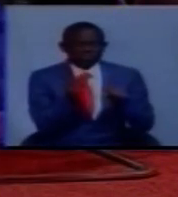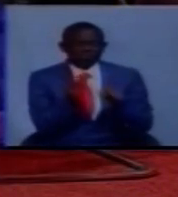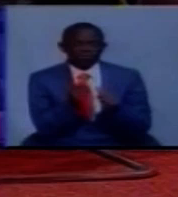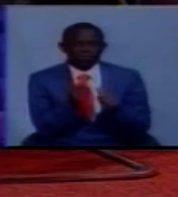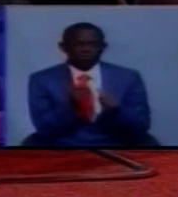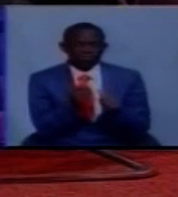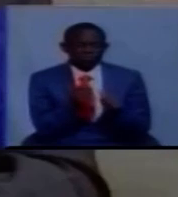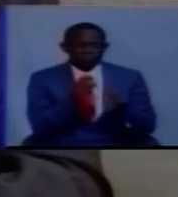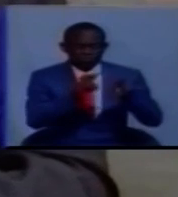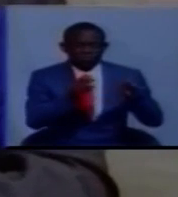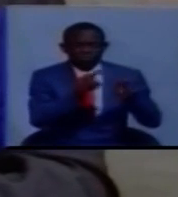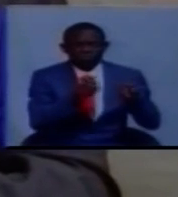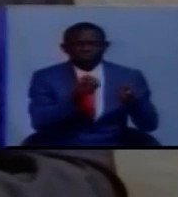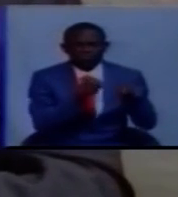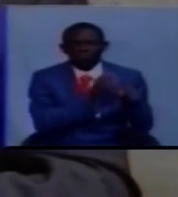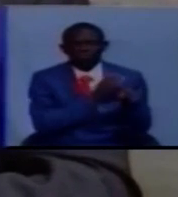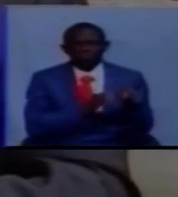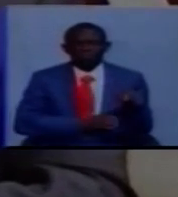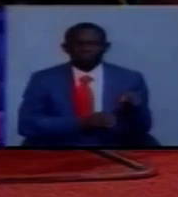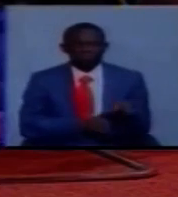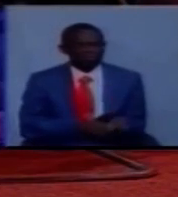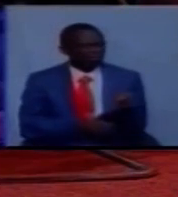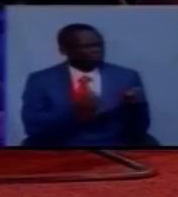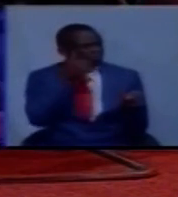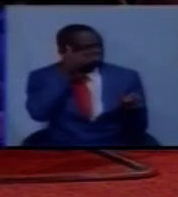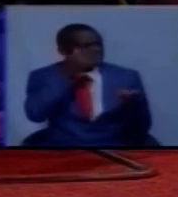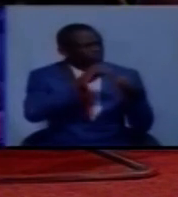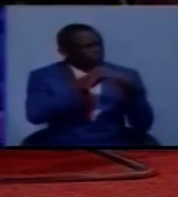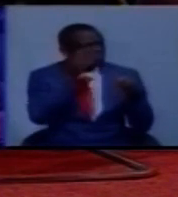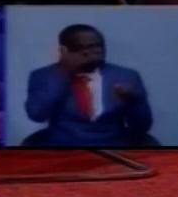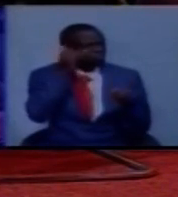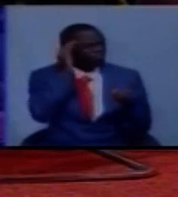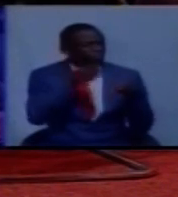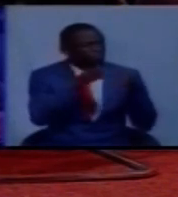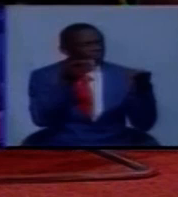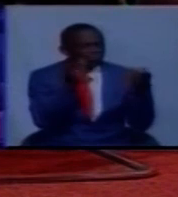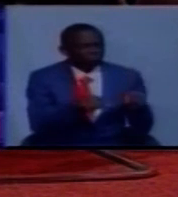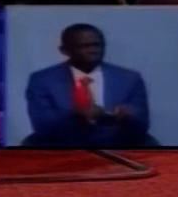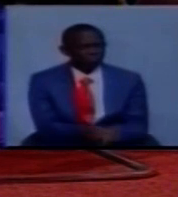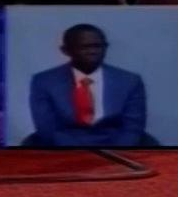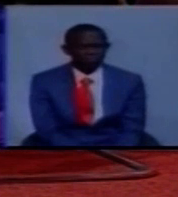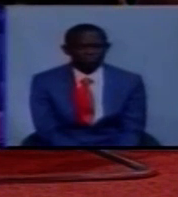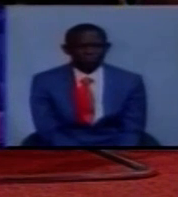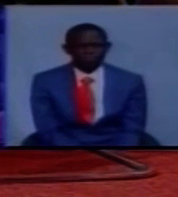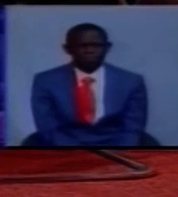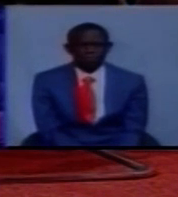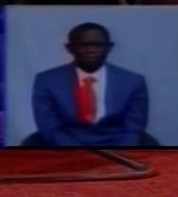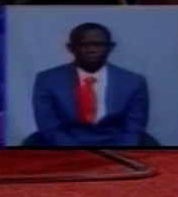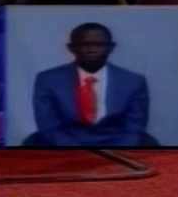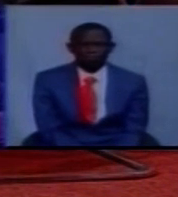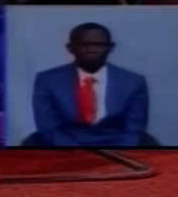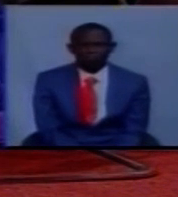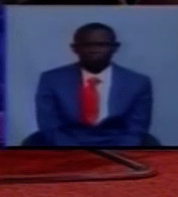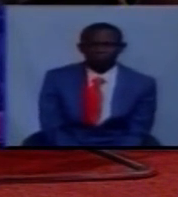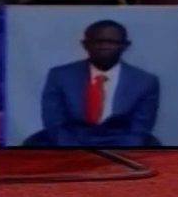it up. So when will this toll-free line come into effect? Yeah, as I said, it is in fact long overdue,